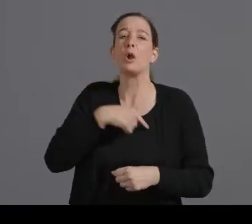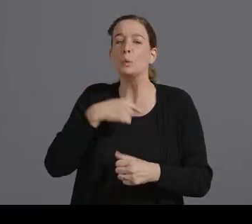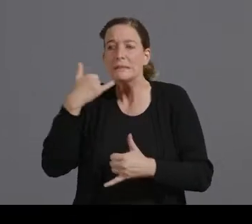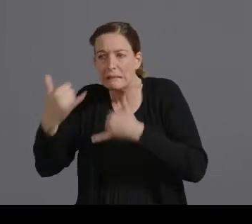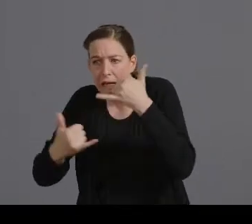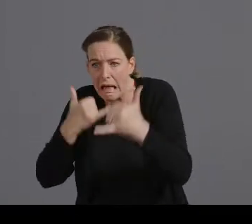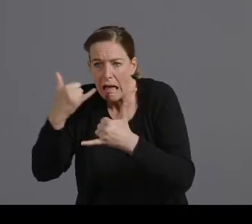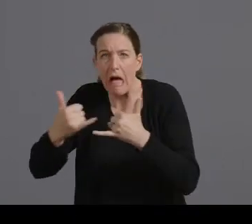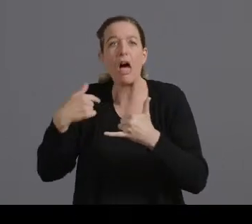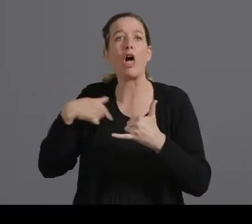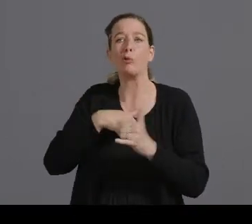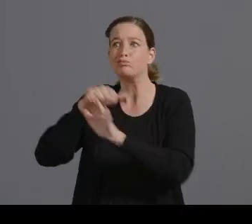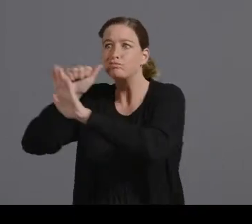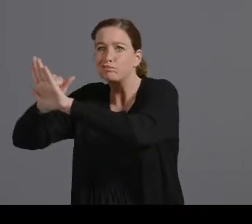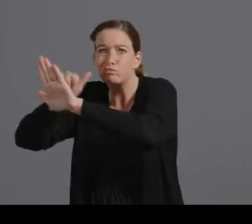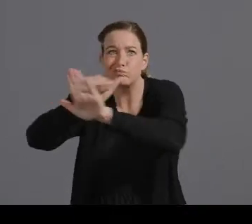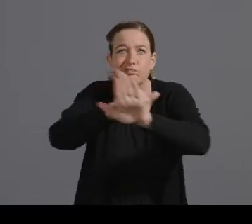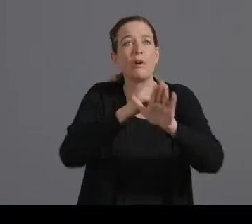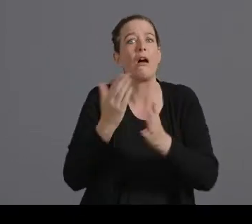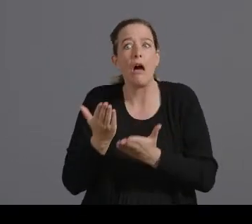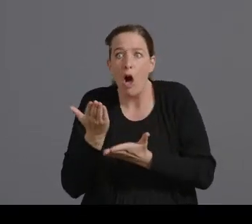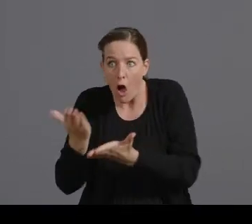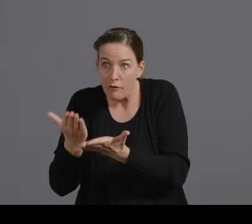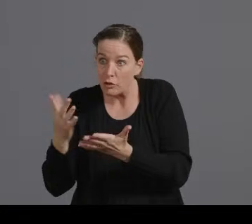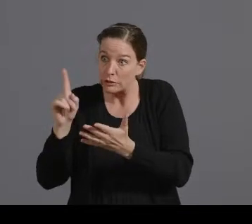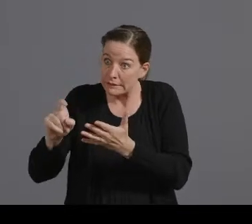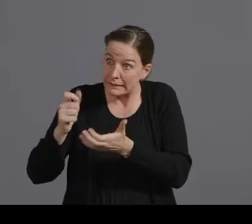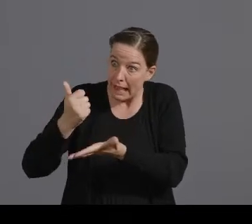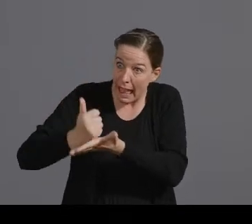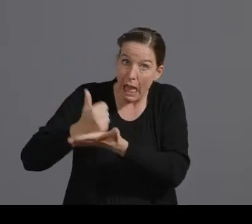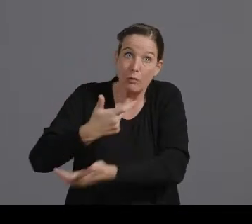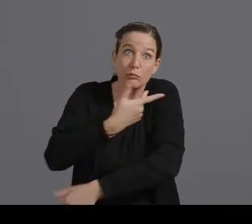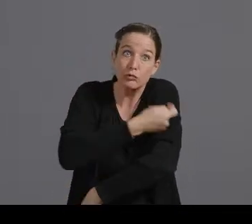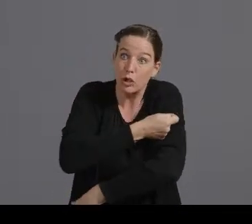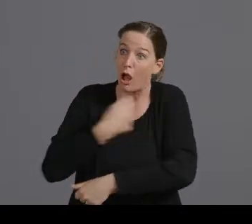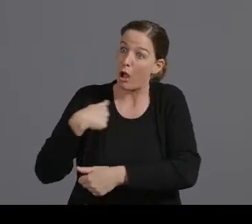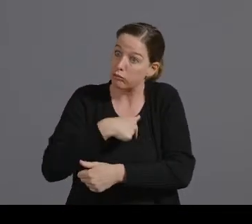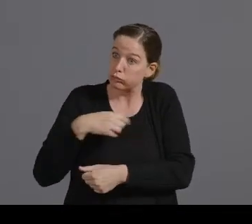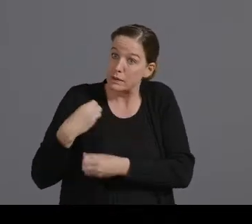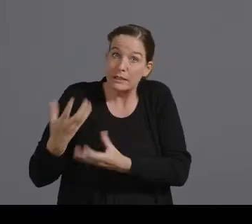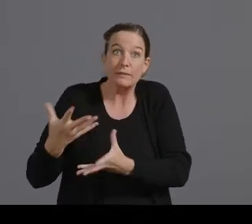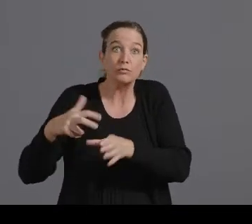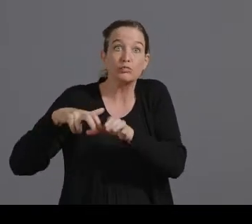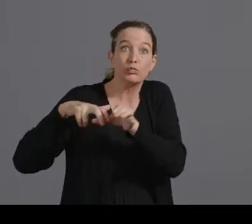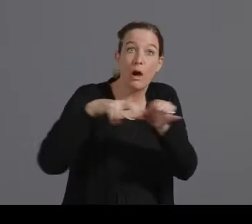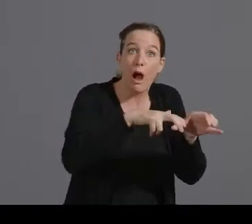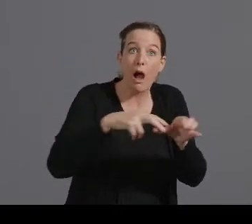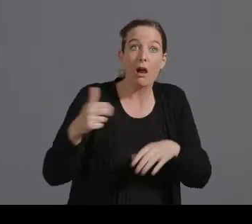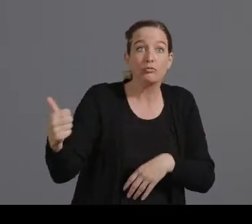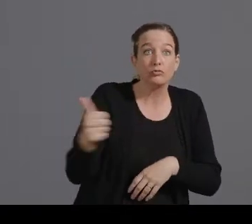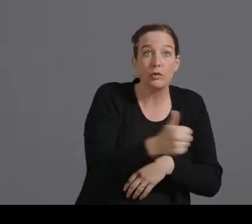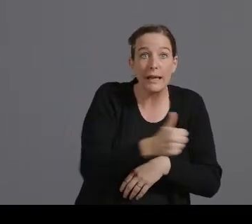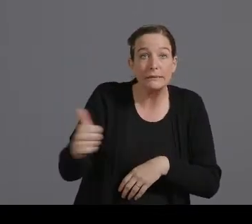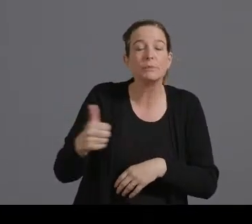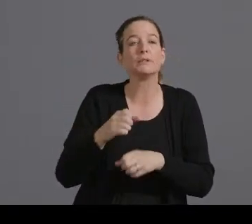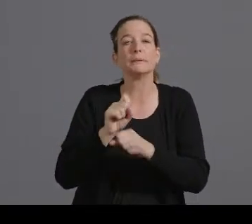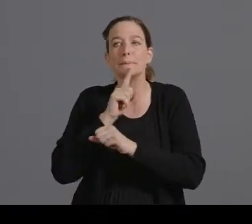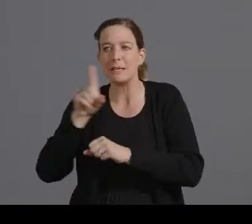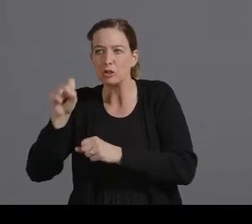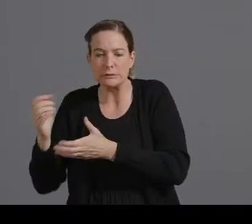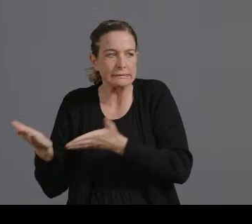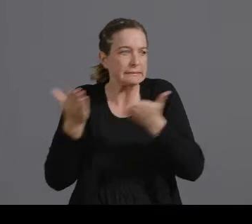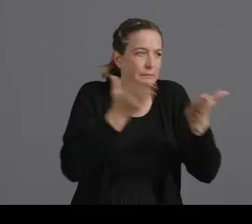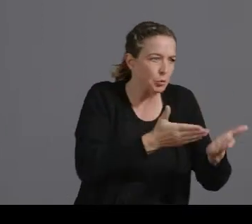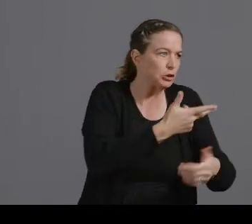vaccination as well as provide transportation to the Phoenix Municipal vaccine sites so that they can get